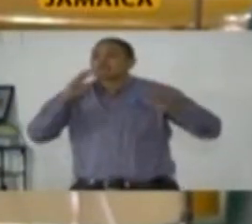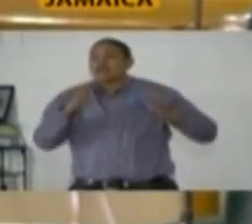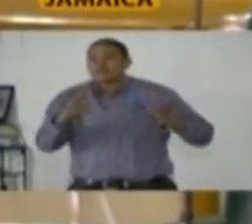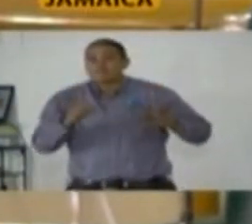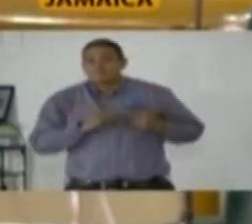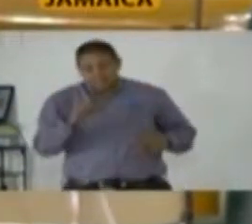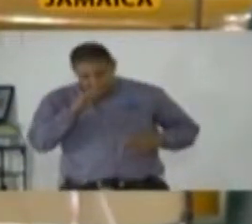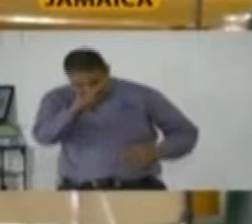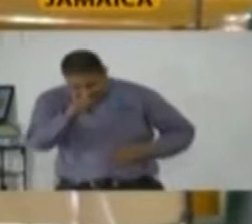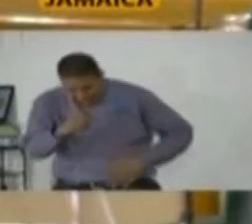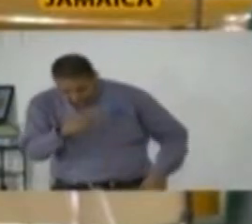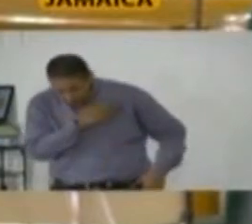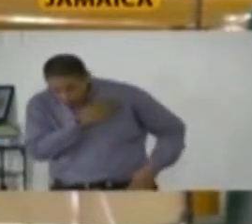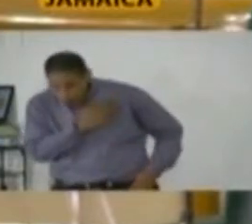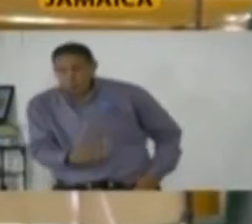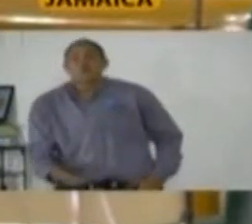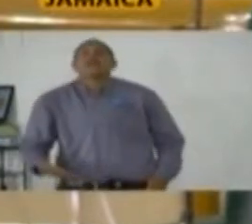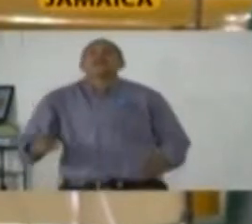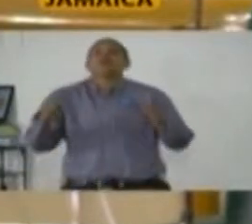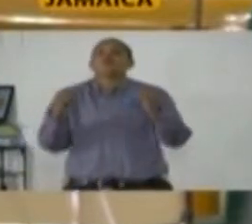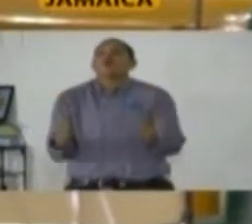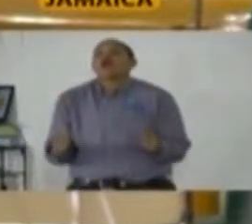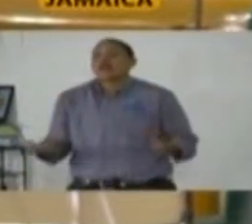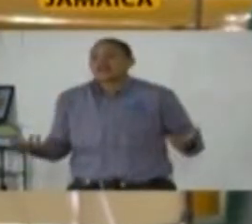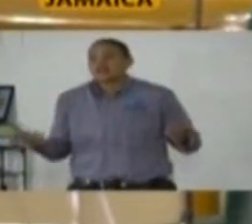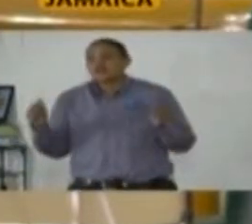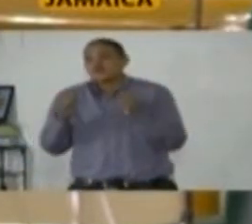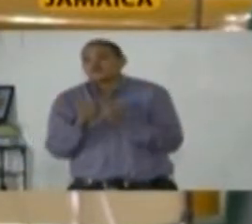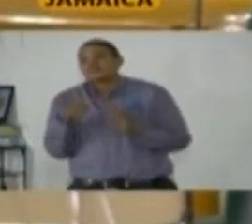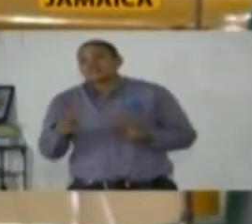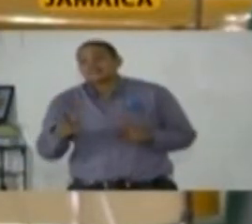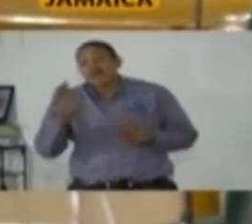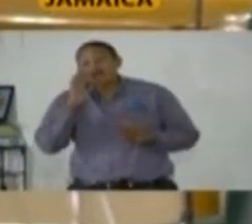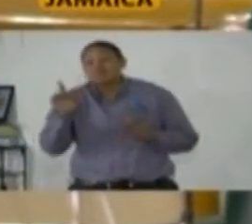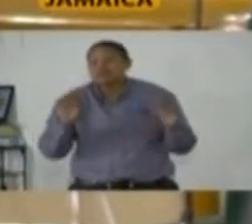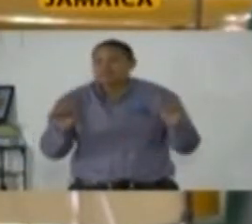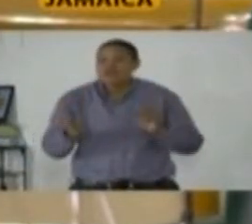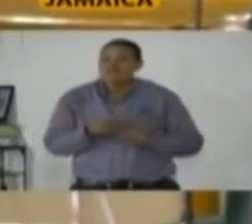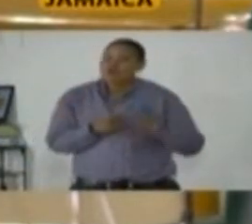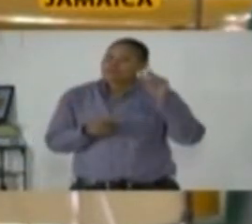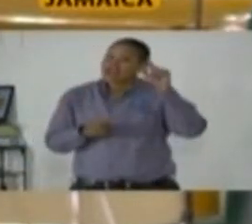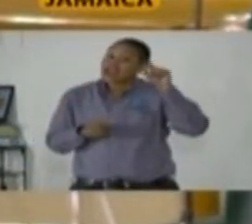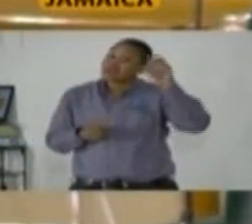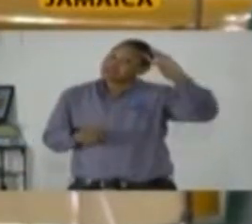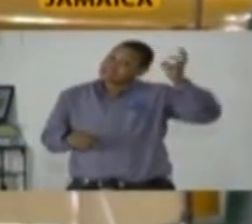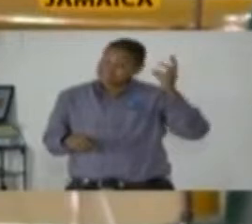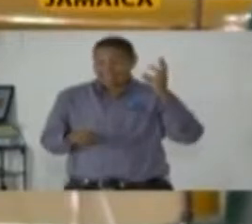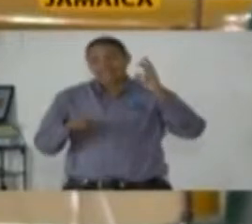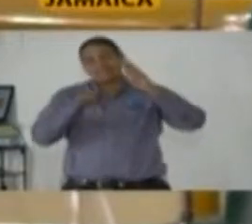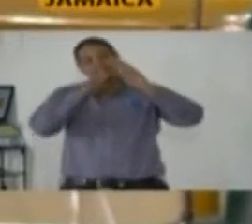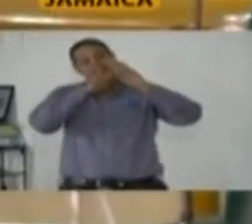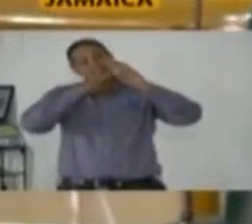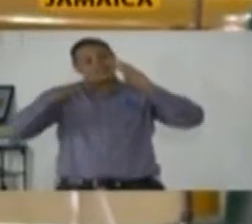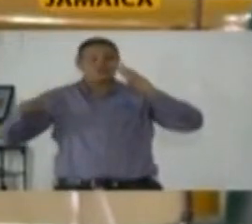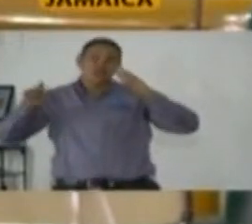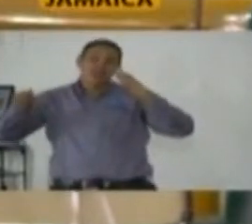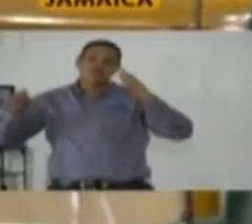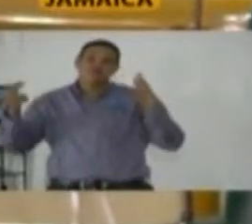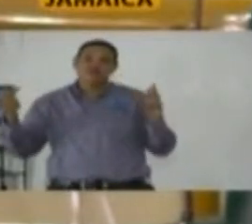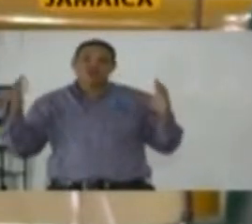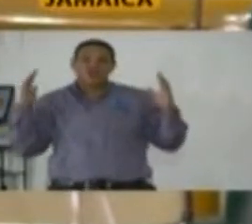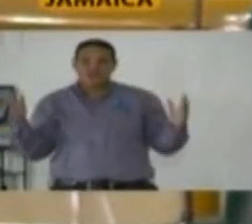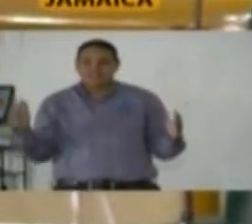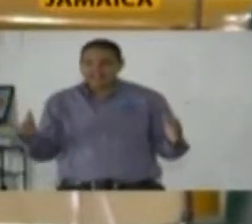a Winning Well-Being. This has been running from April 6 to 13, and